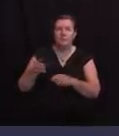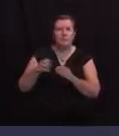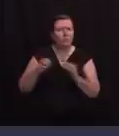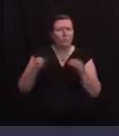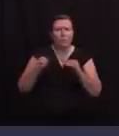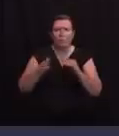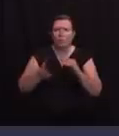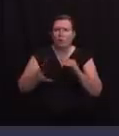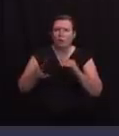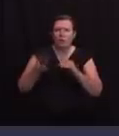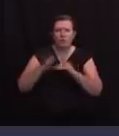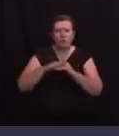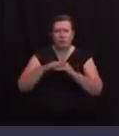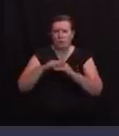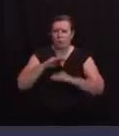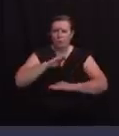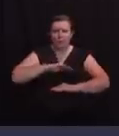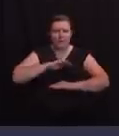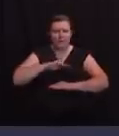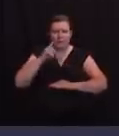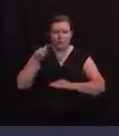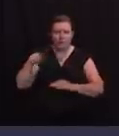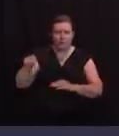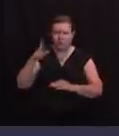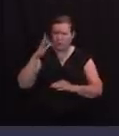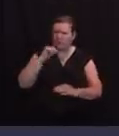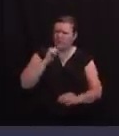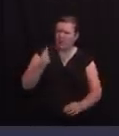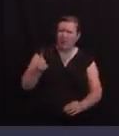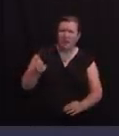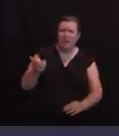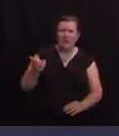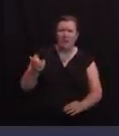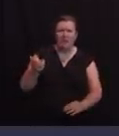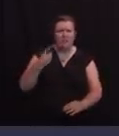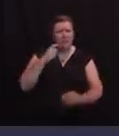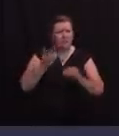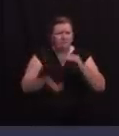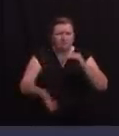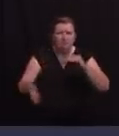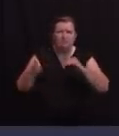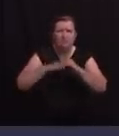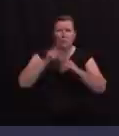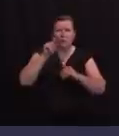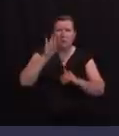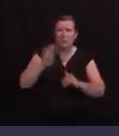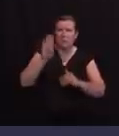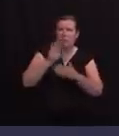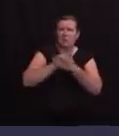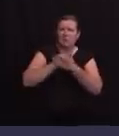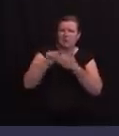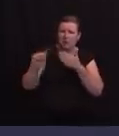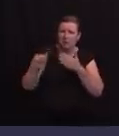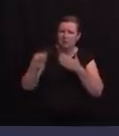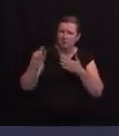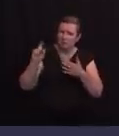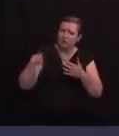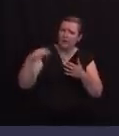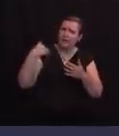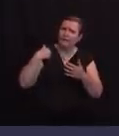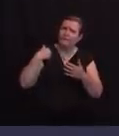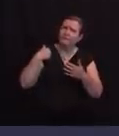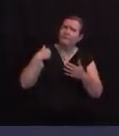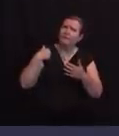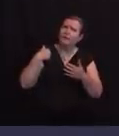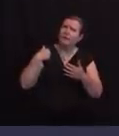$40 million excluded workers fund is not enough and have called for about $1 billion for direct checks in unemployment-like